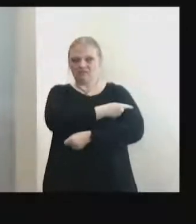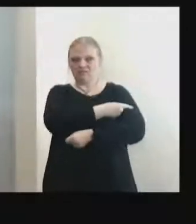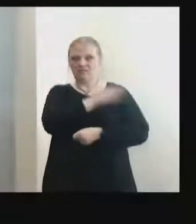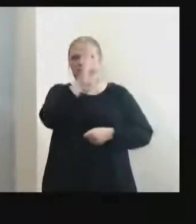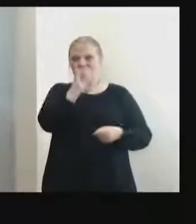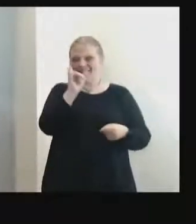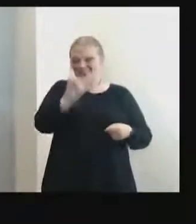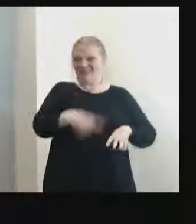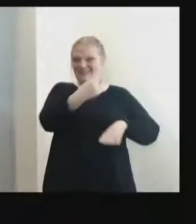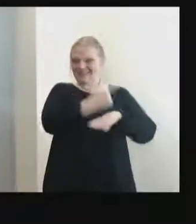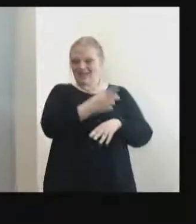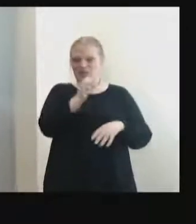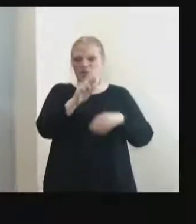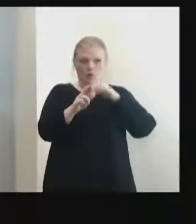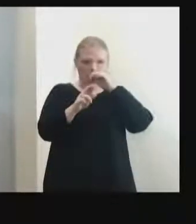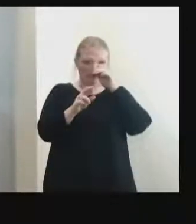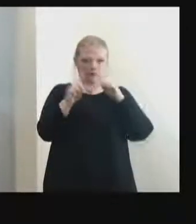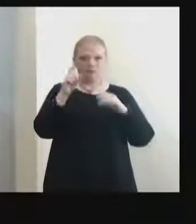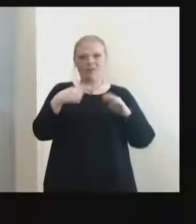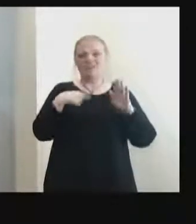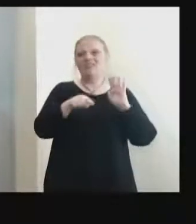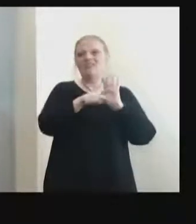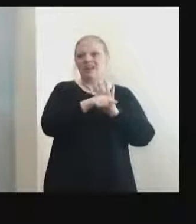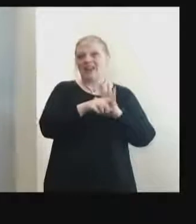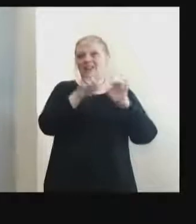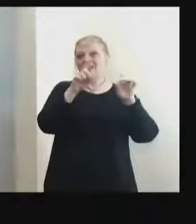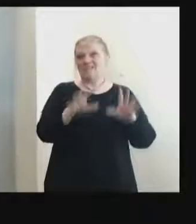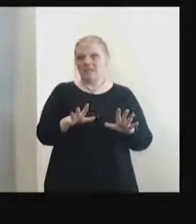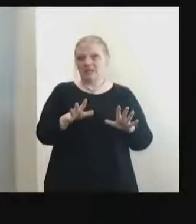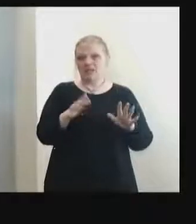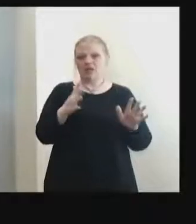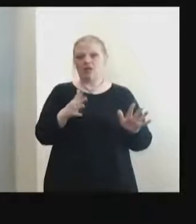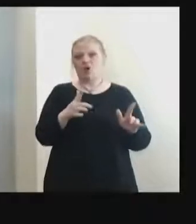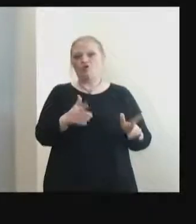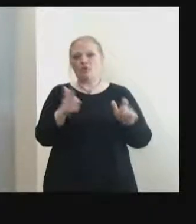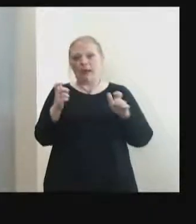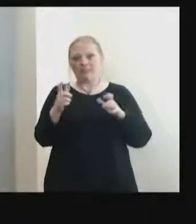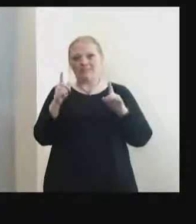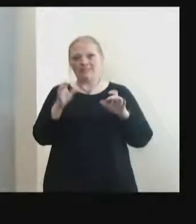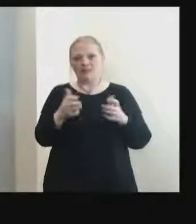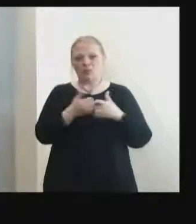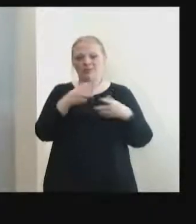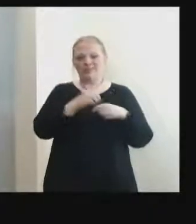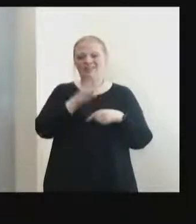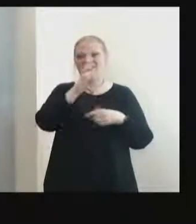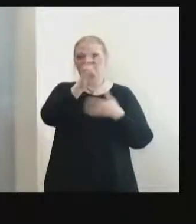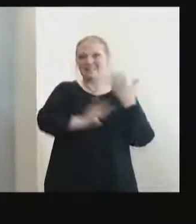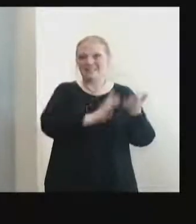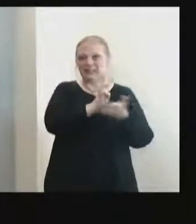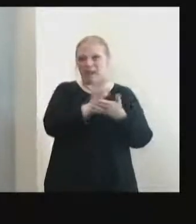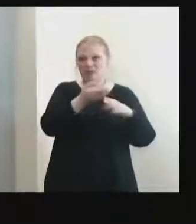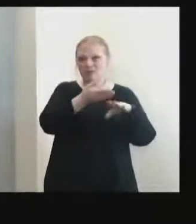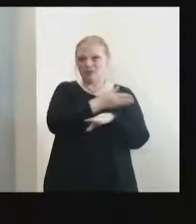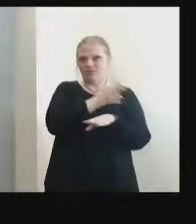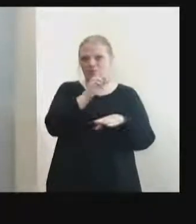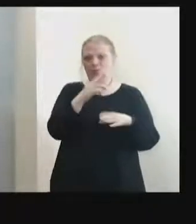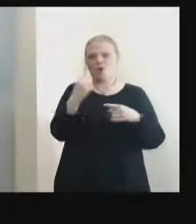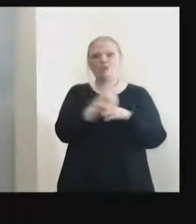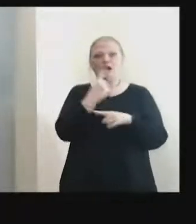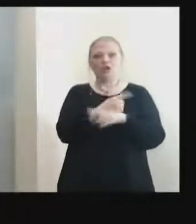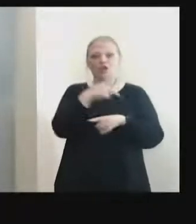date, or they have to have a negative test, a rapid test within 6 hours of the event, or a